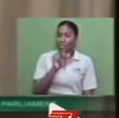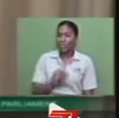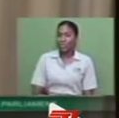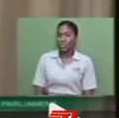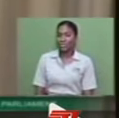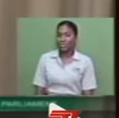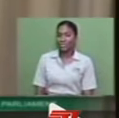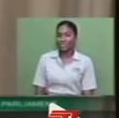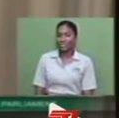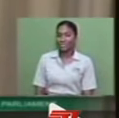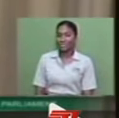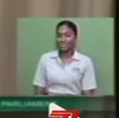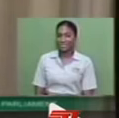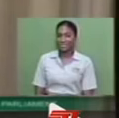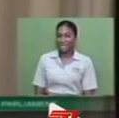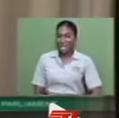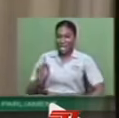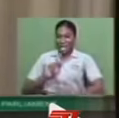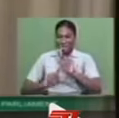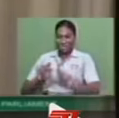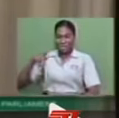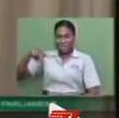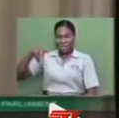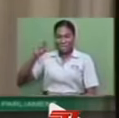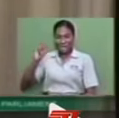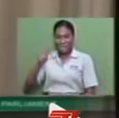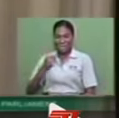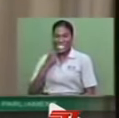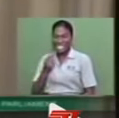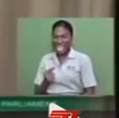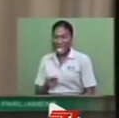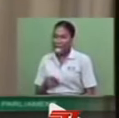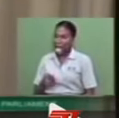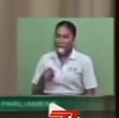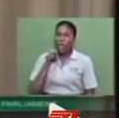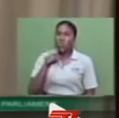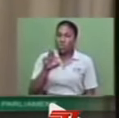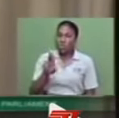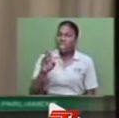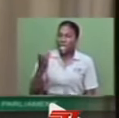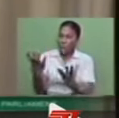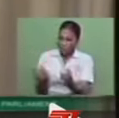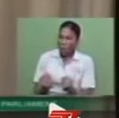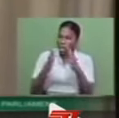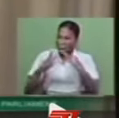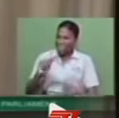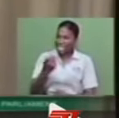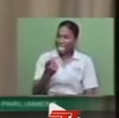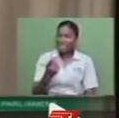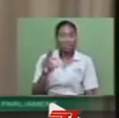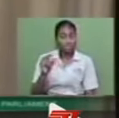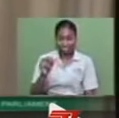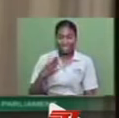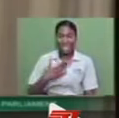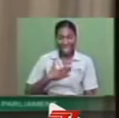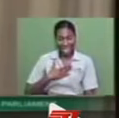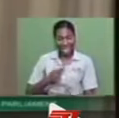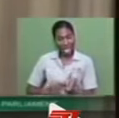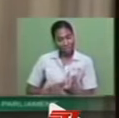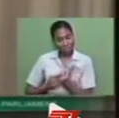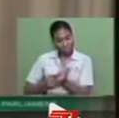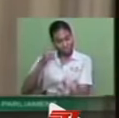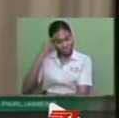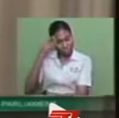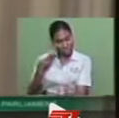So there's a confusion saying that we were going to put it. I wanted to clear that record. And they're saying, what has changed? Well, today I could ask the member for the